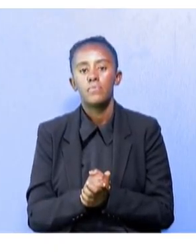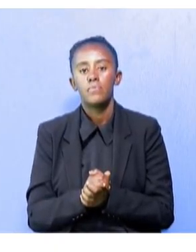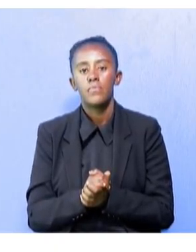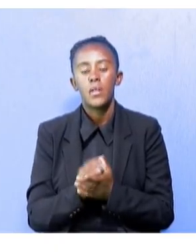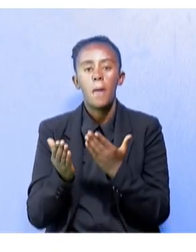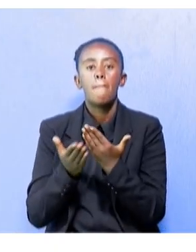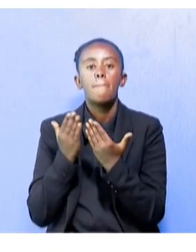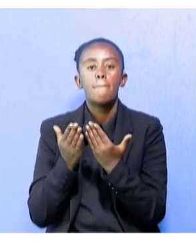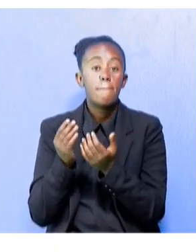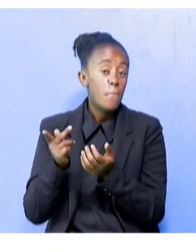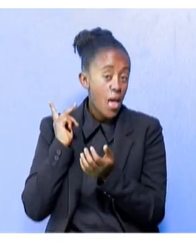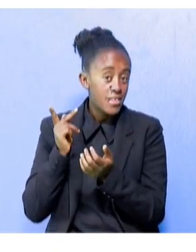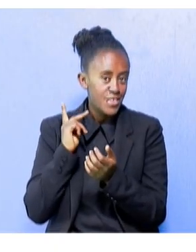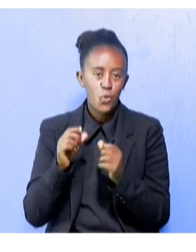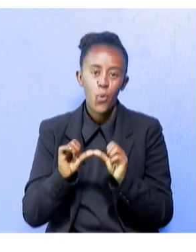past continuous tense.